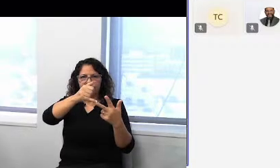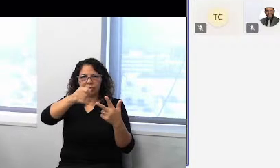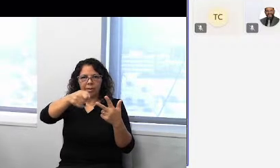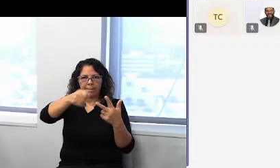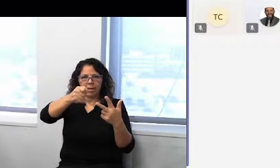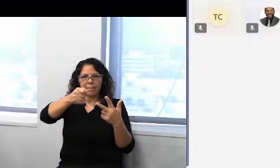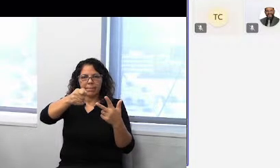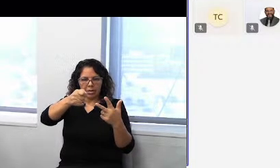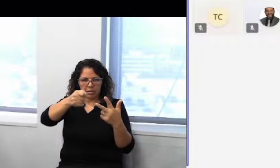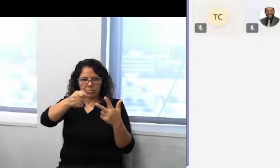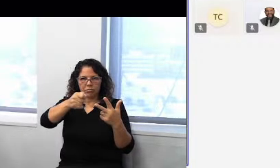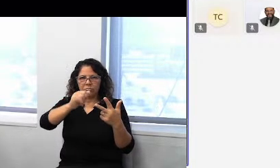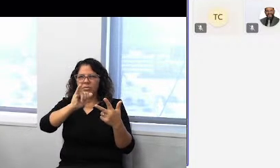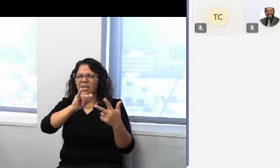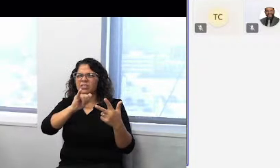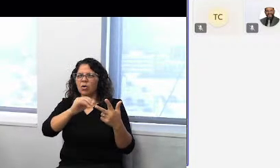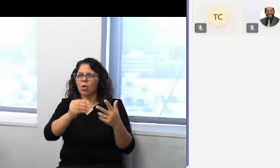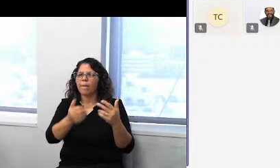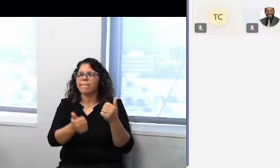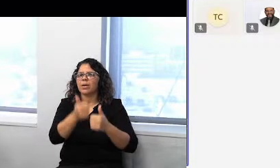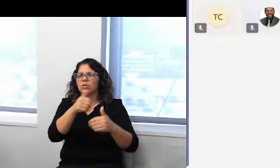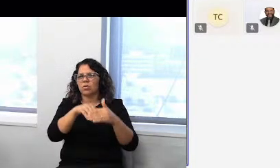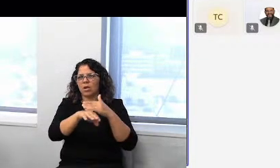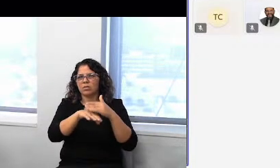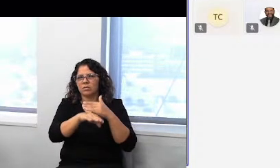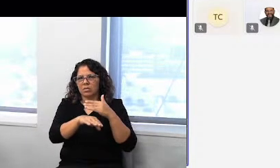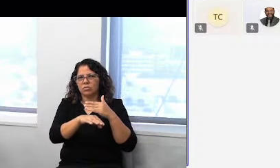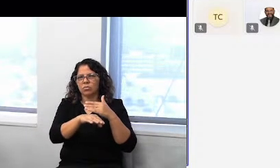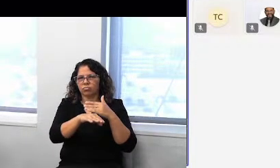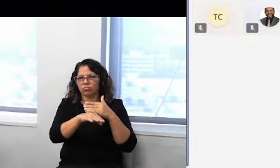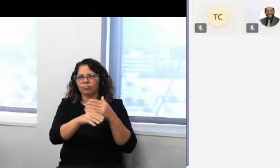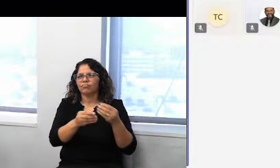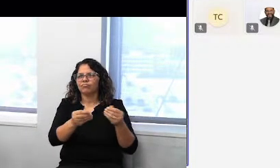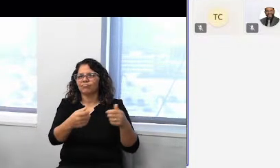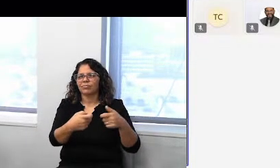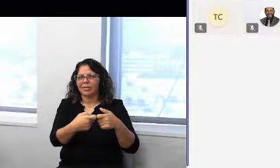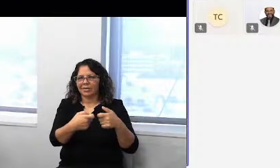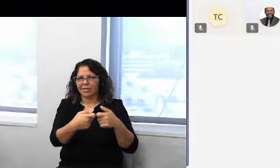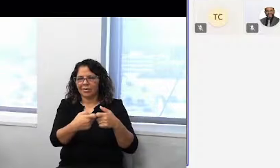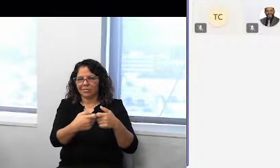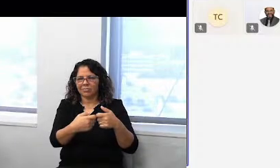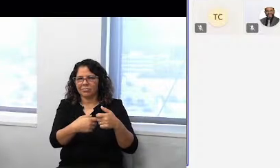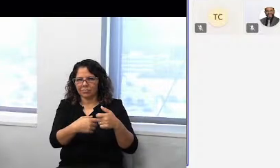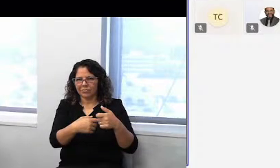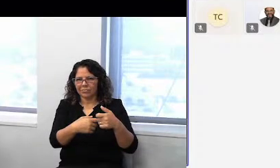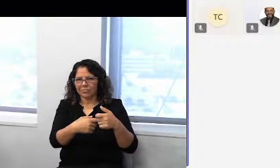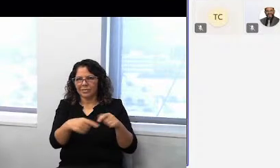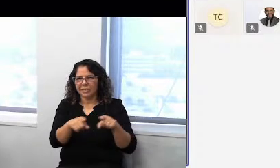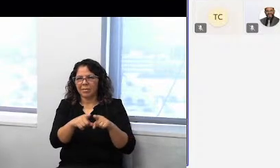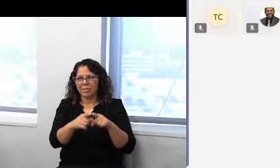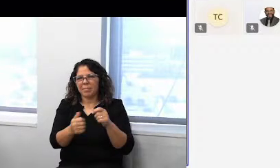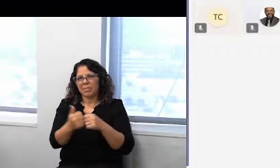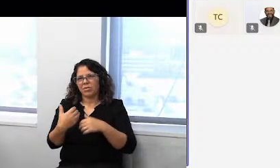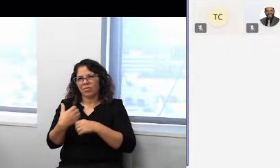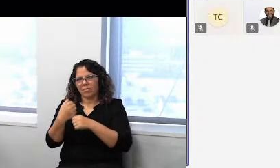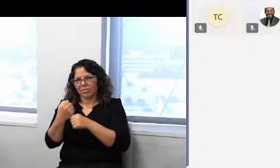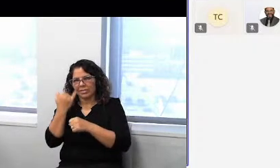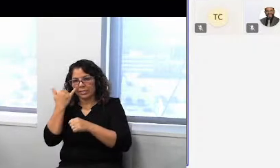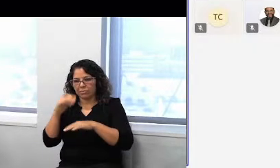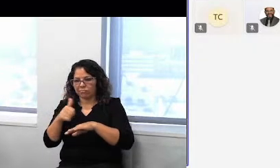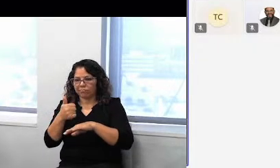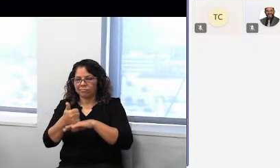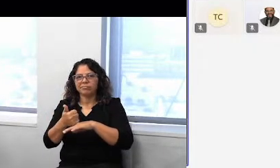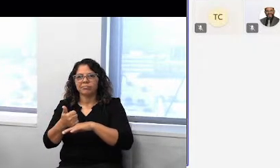And when you build this facility, it's definitely providing the highest reliability. Most of this configuration is the